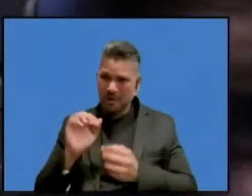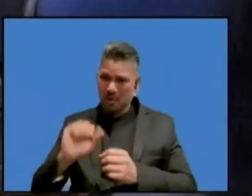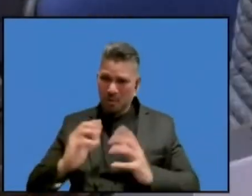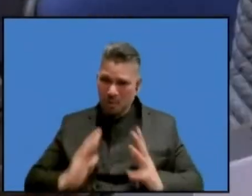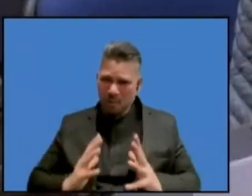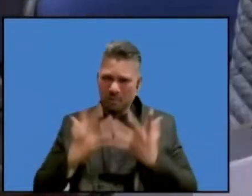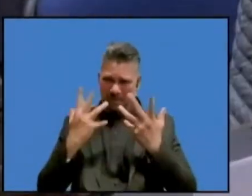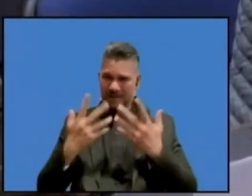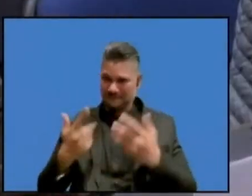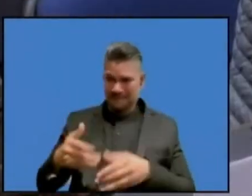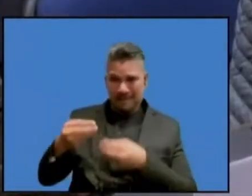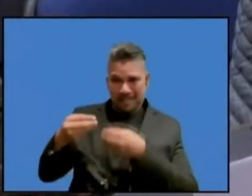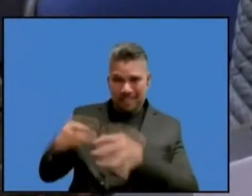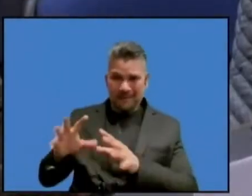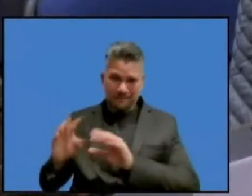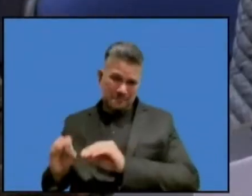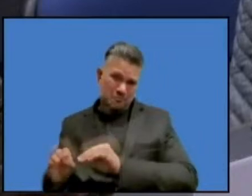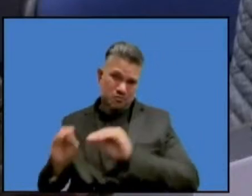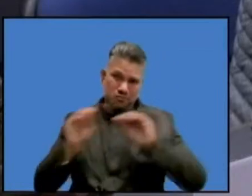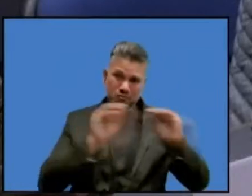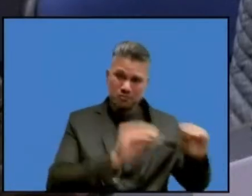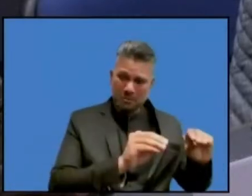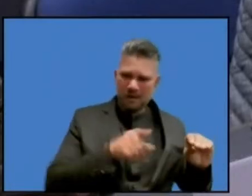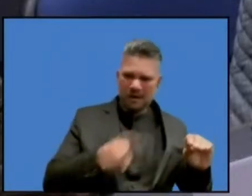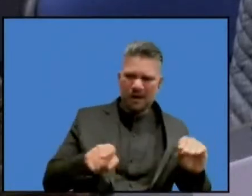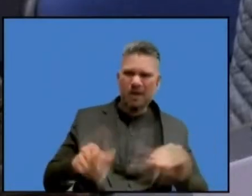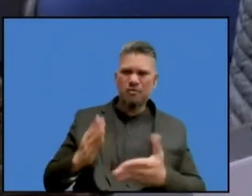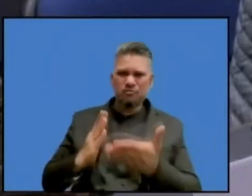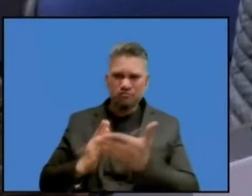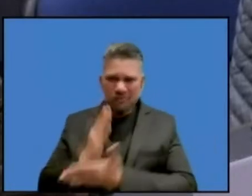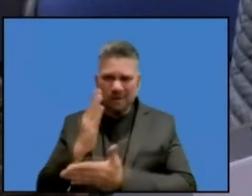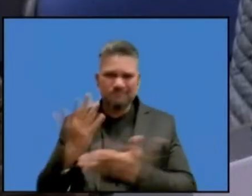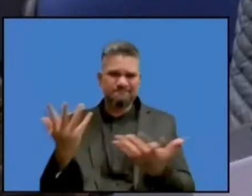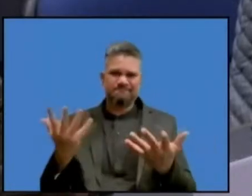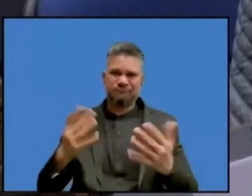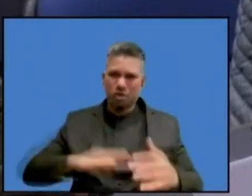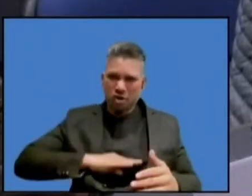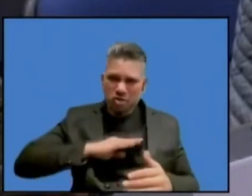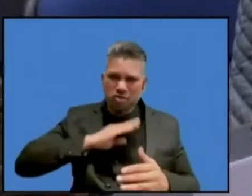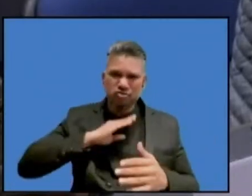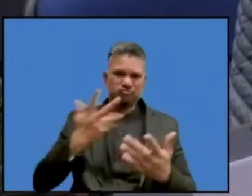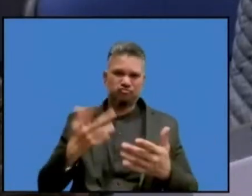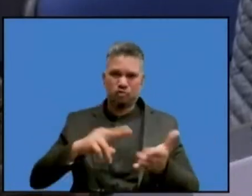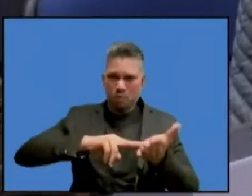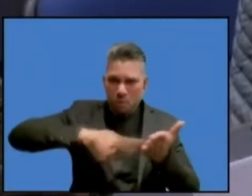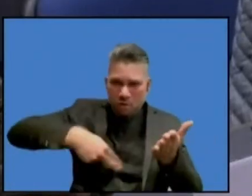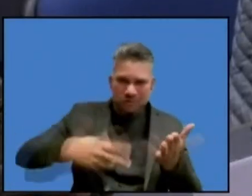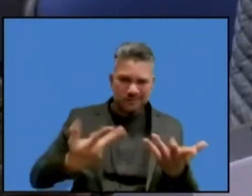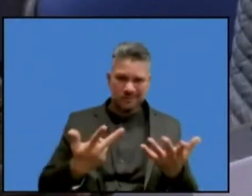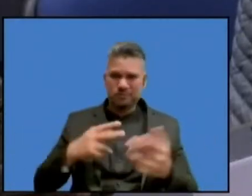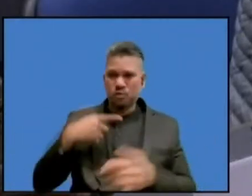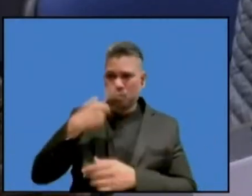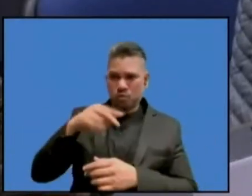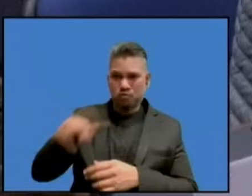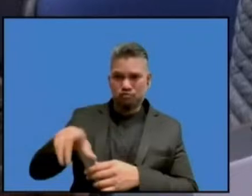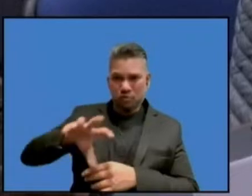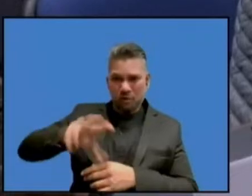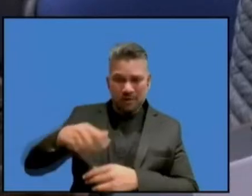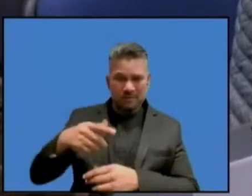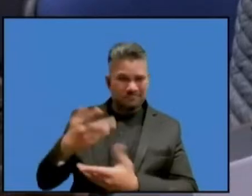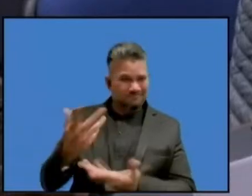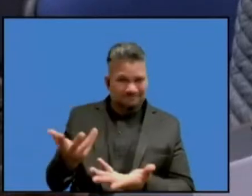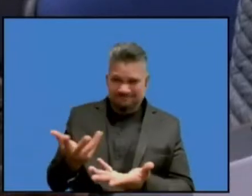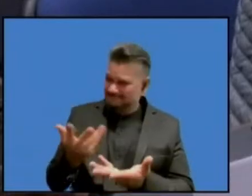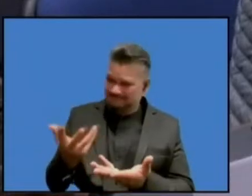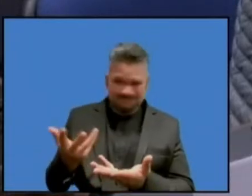are theirs independently of status, age, type of contract, or nationality. Yet too often,